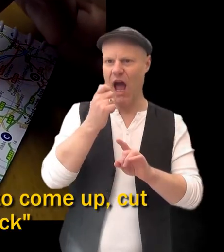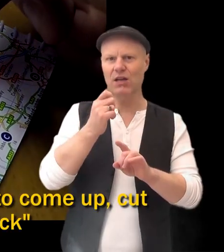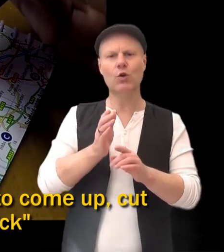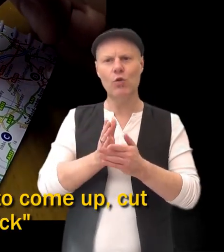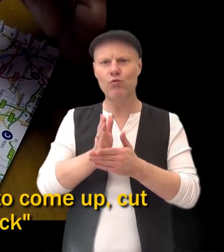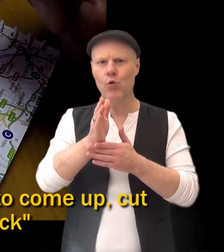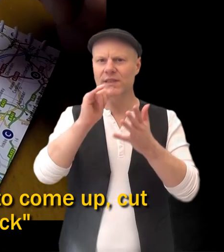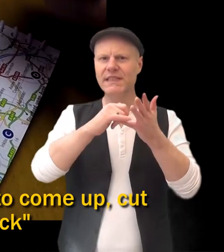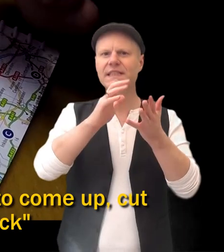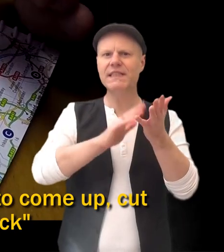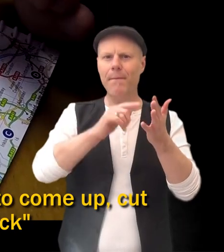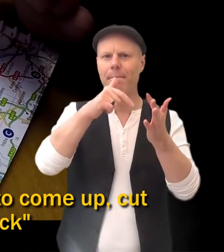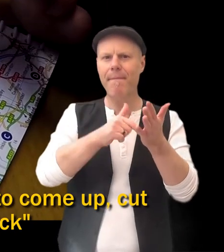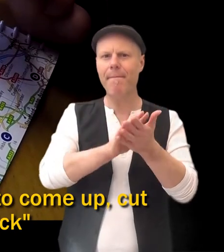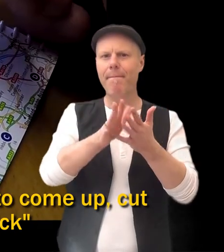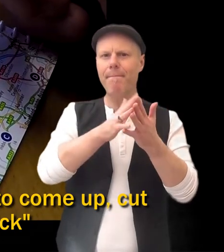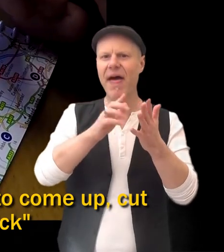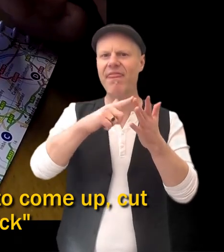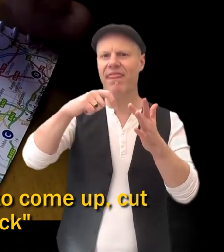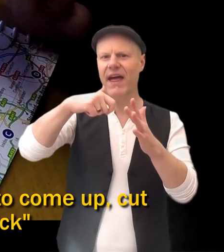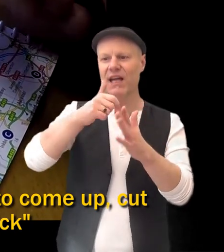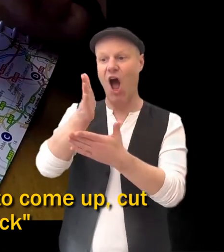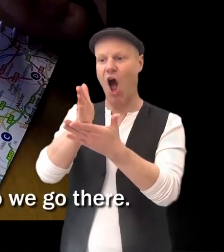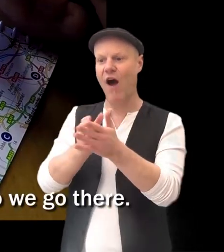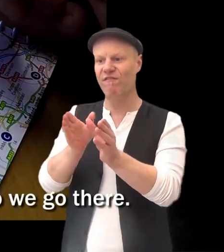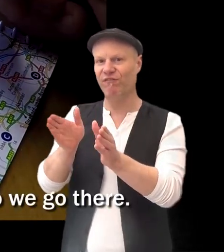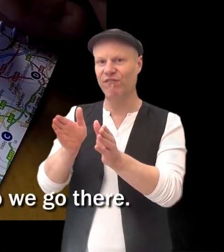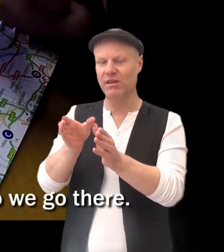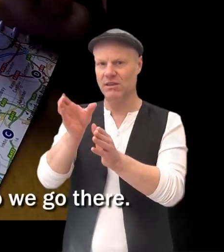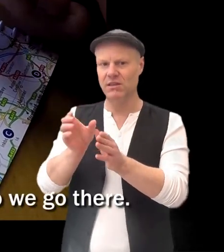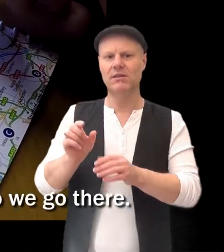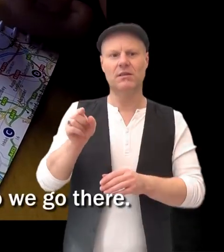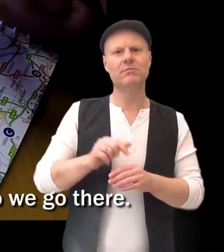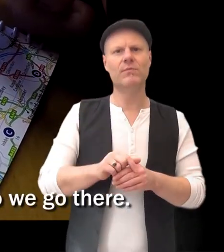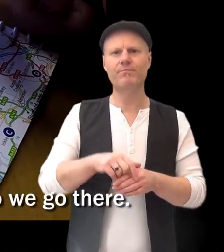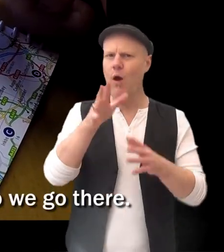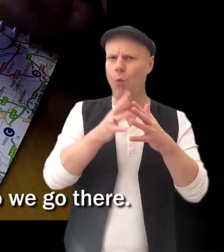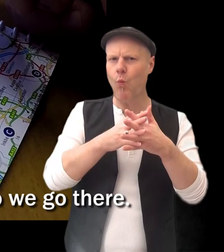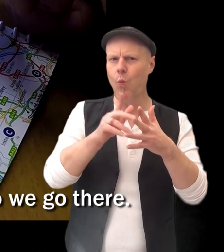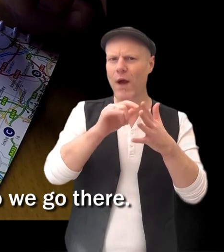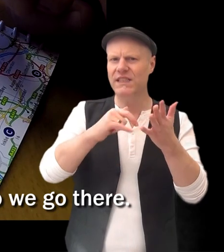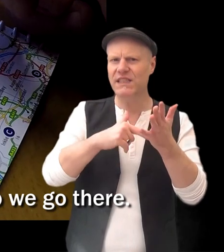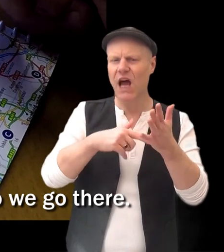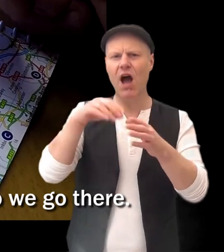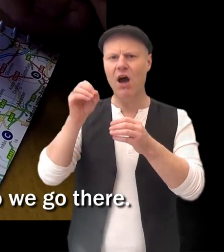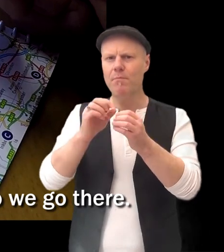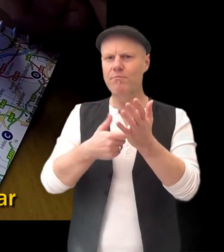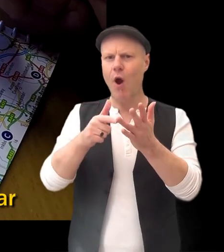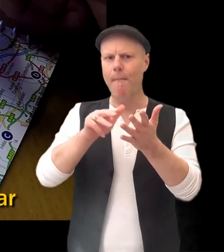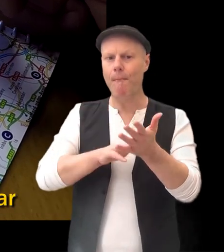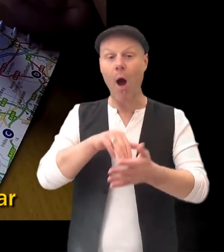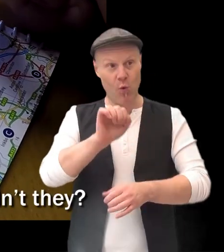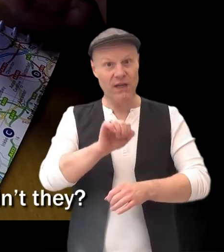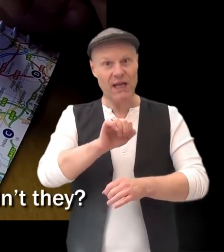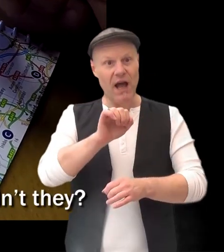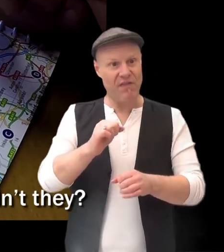up, Cutsmerick. Could Smedic in half there, so if we go there. Smedic in half. West Brom? Yeah, West Brom. Oh, they made